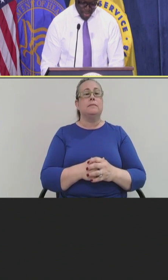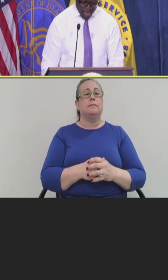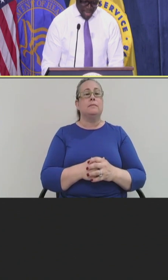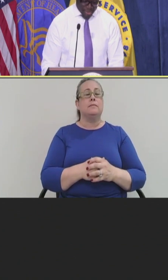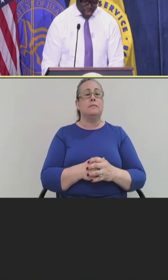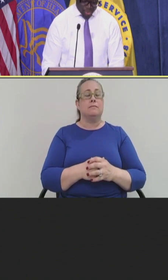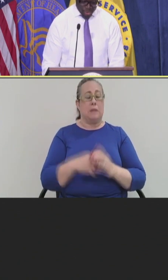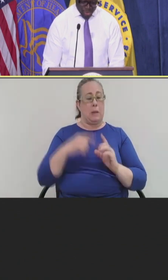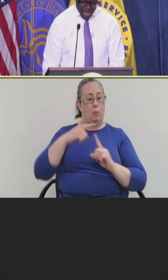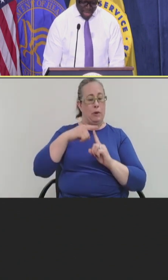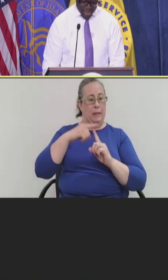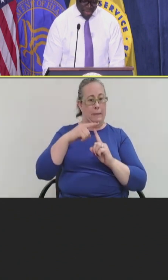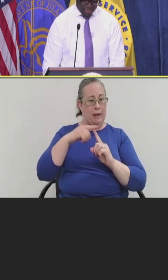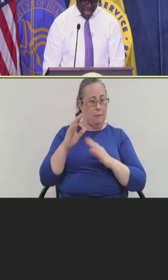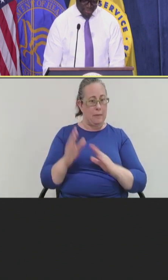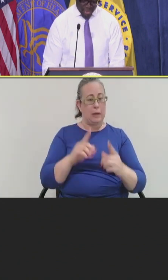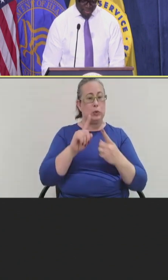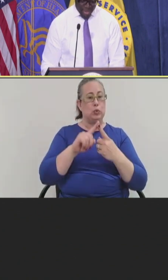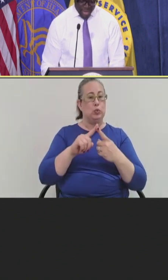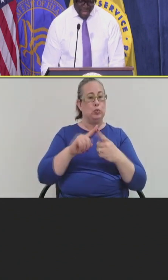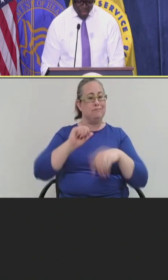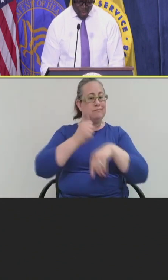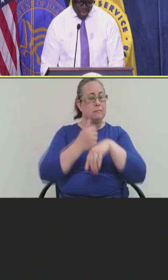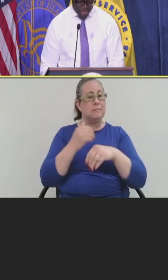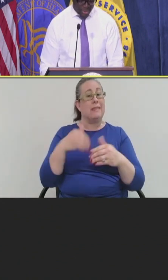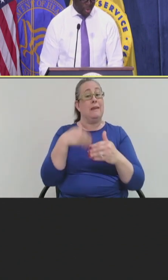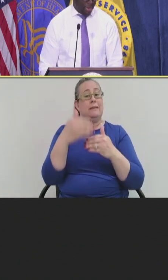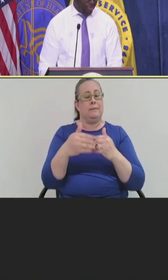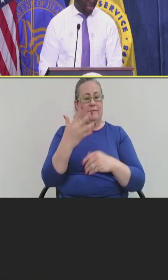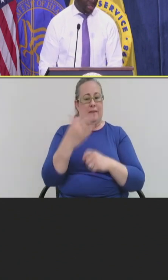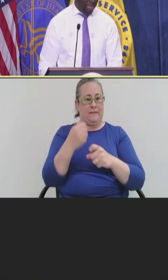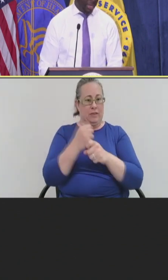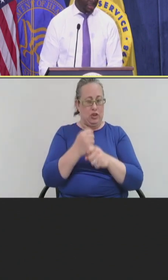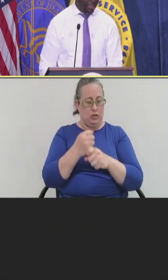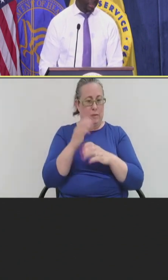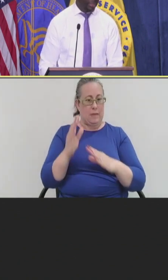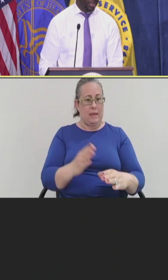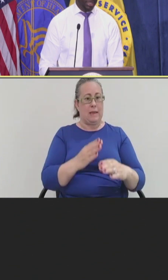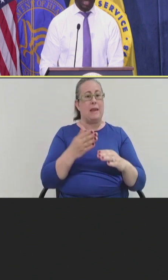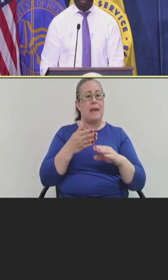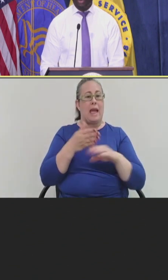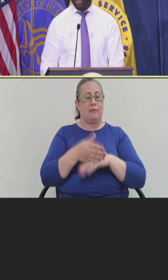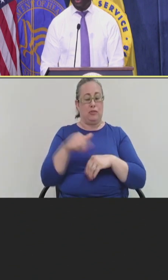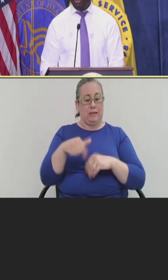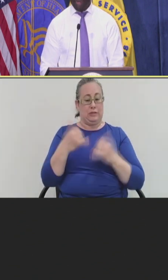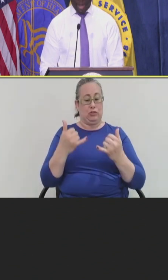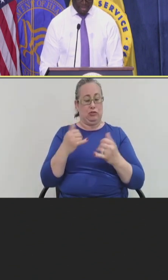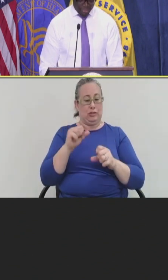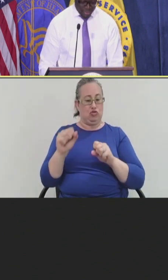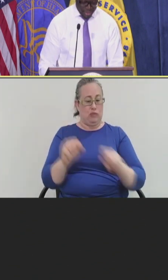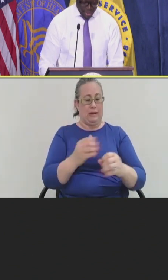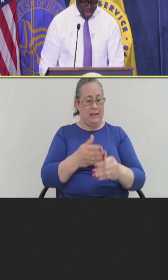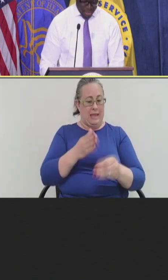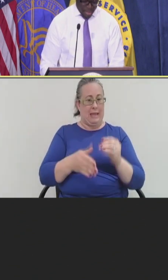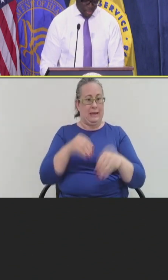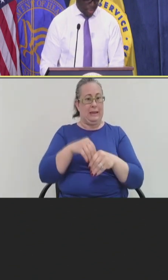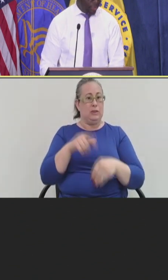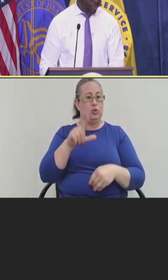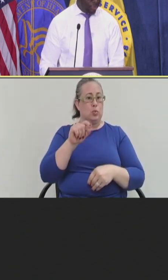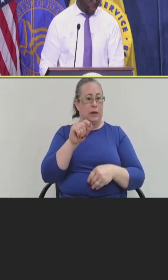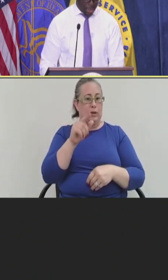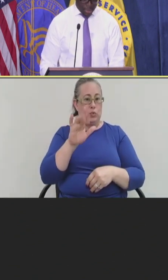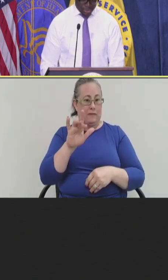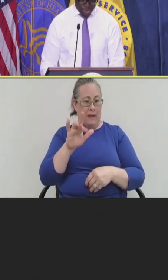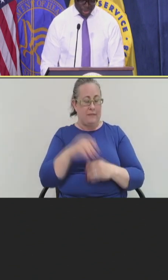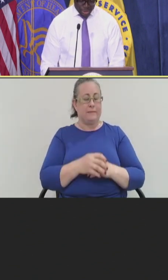preliminary plans to put together another 5-year plan once the current strategy ends in 2025. I will